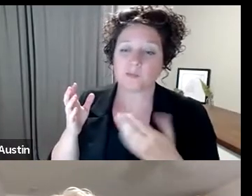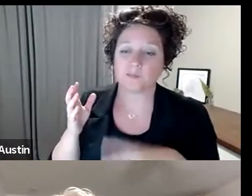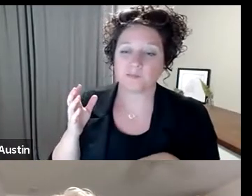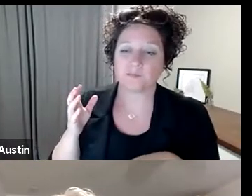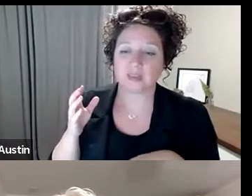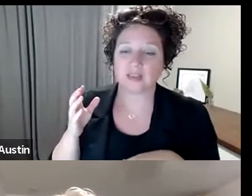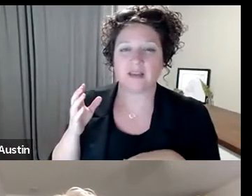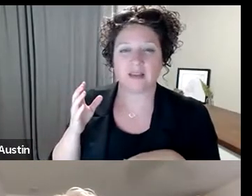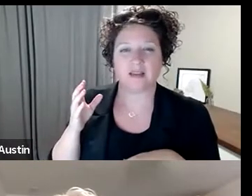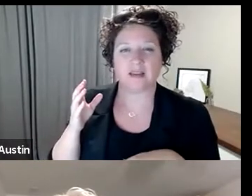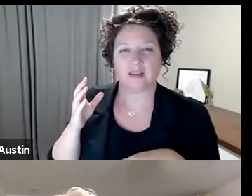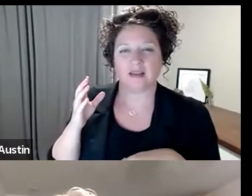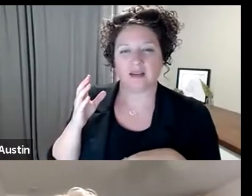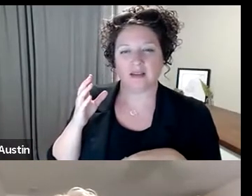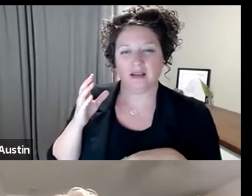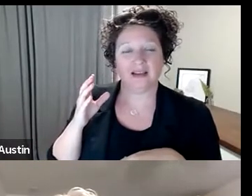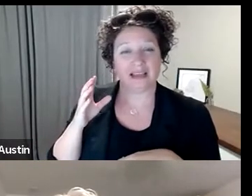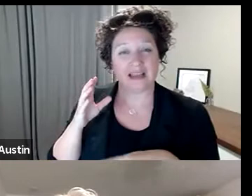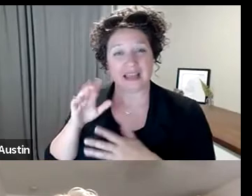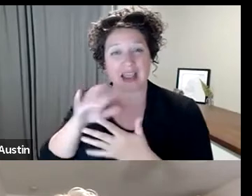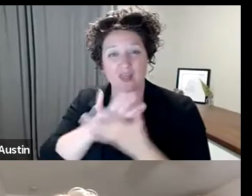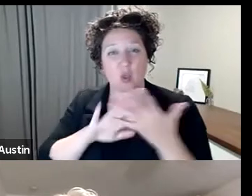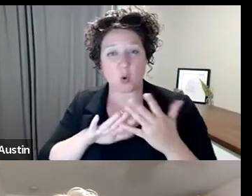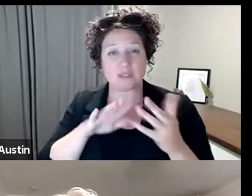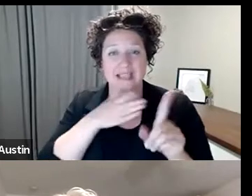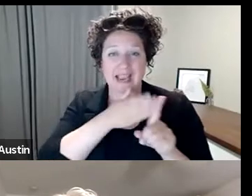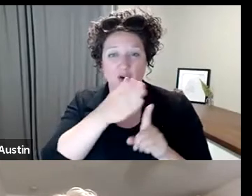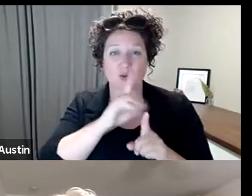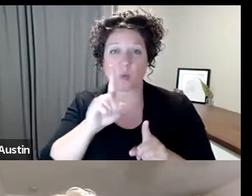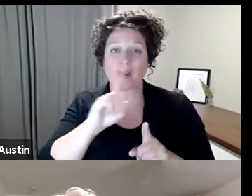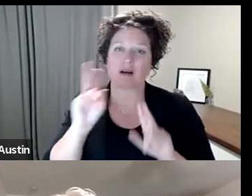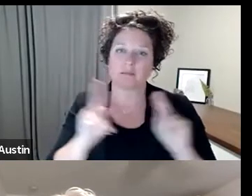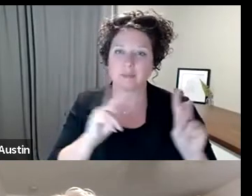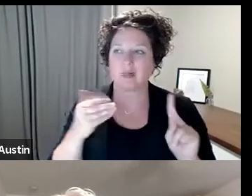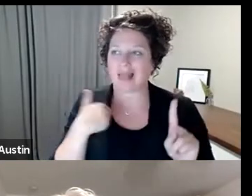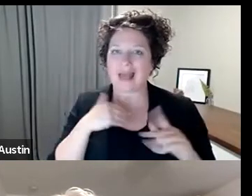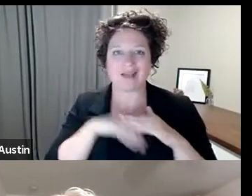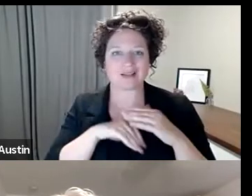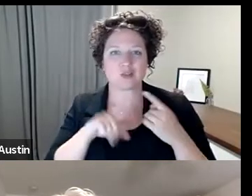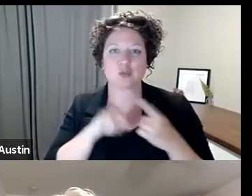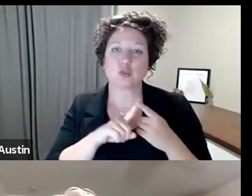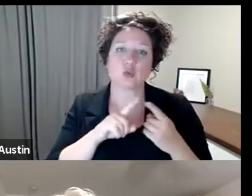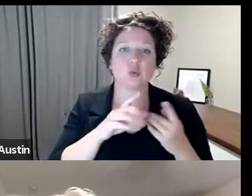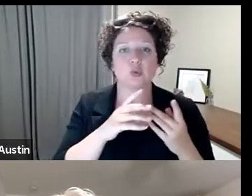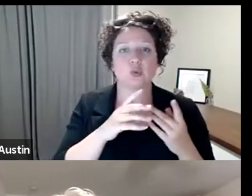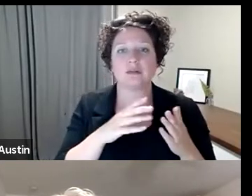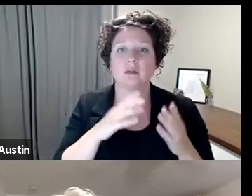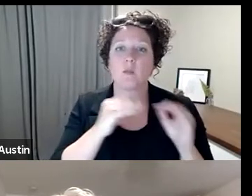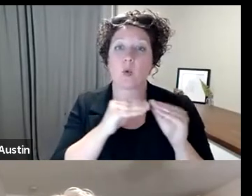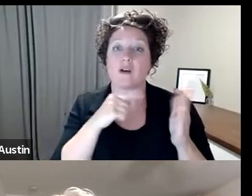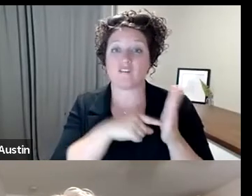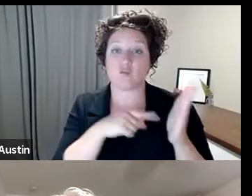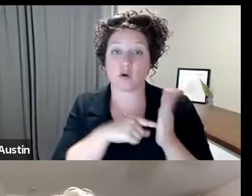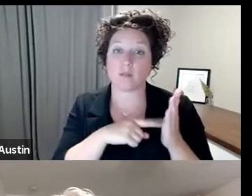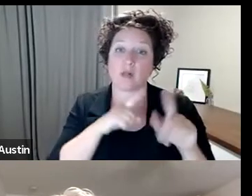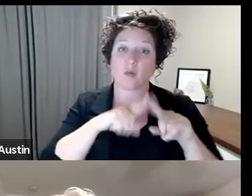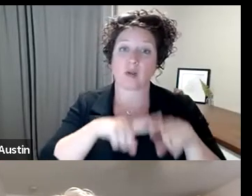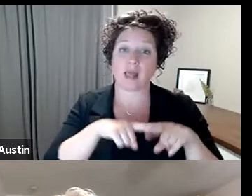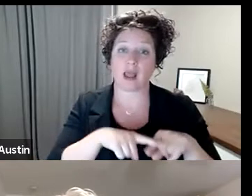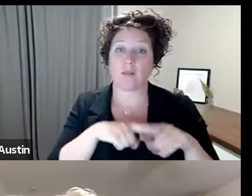areas where folks do have access to inexpensive or at least more affordable and reliable